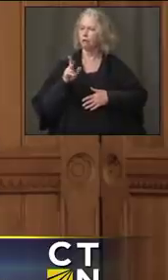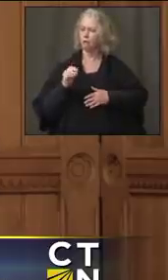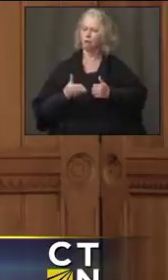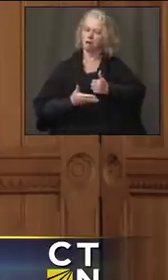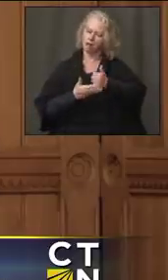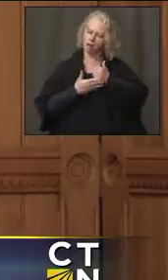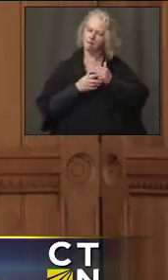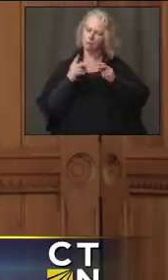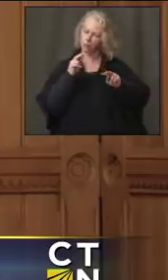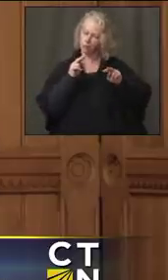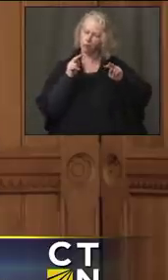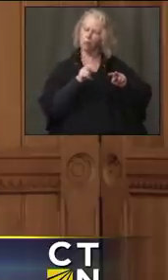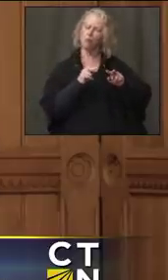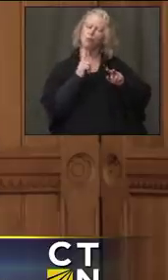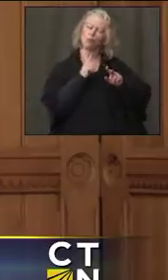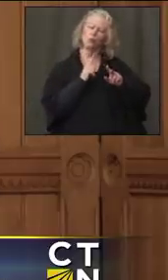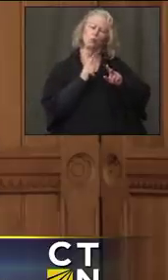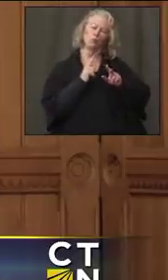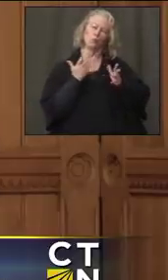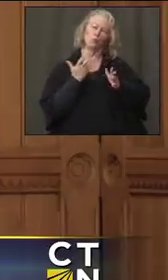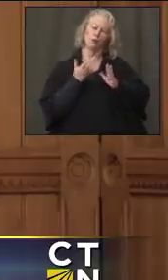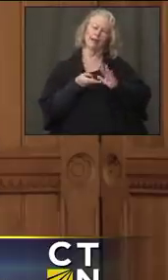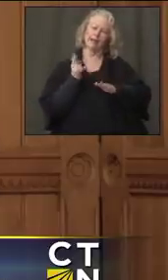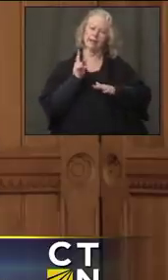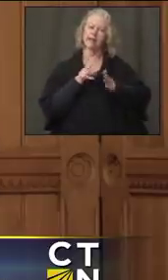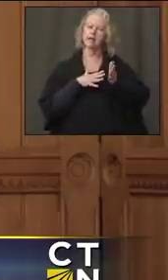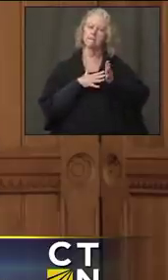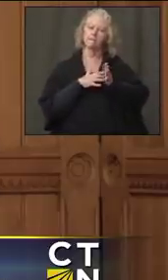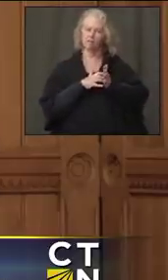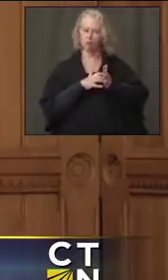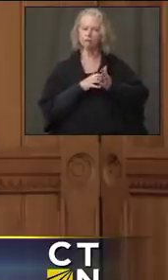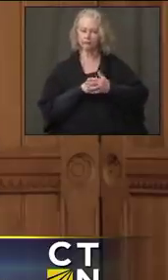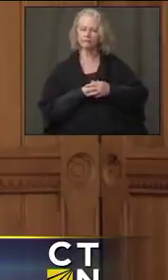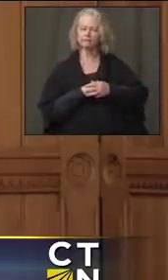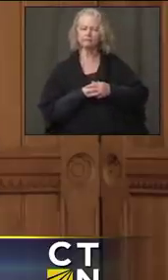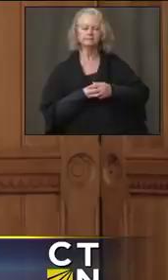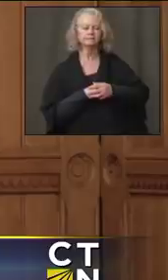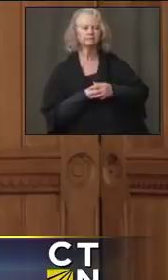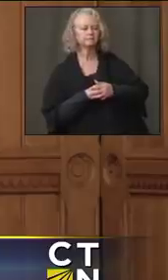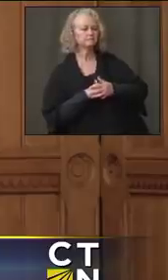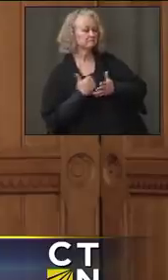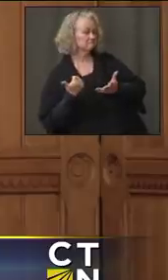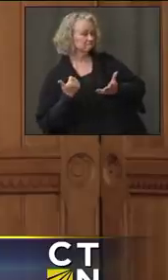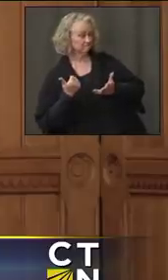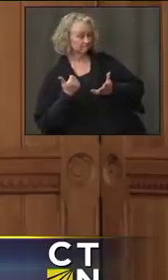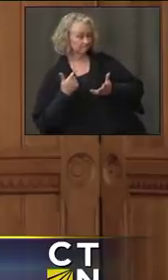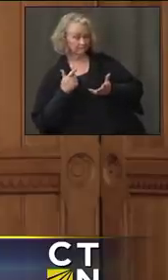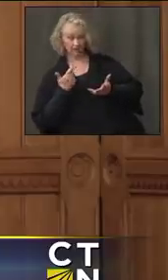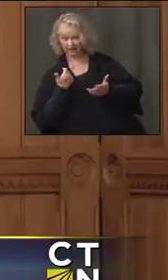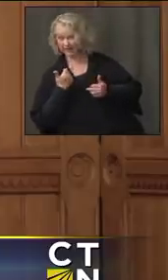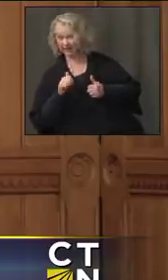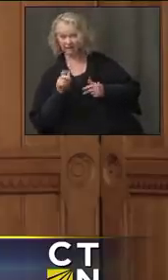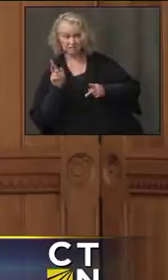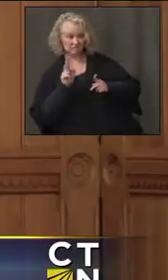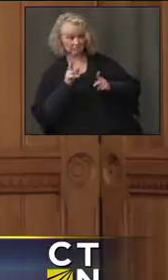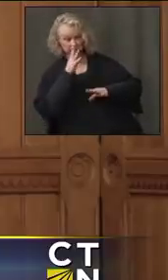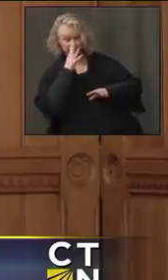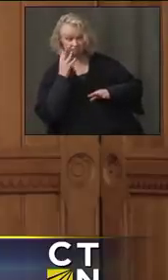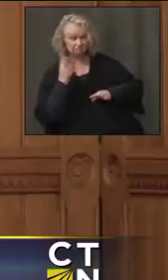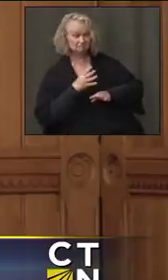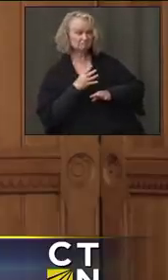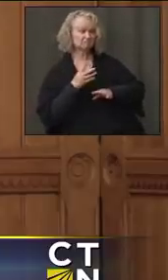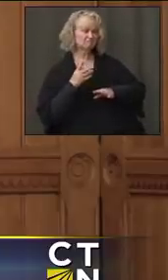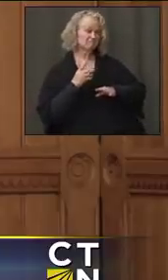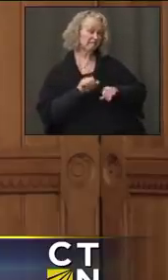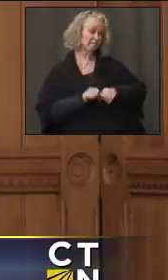focusing on those most vulnerable populations. And have you seen any kind of trends in any violations that